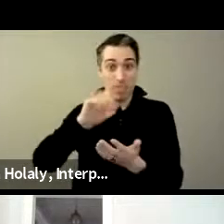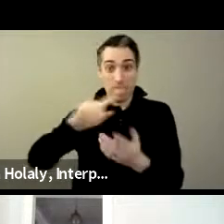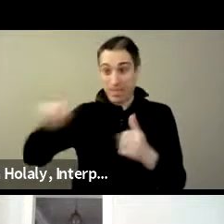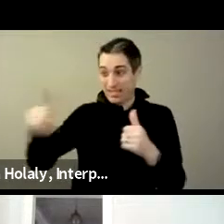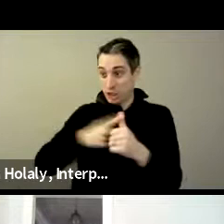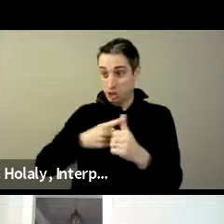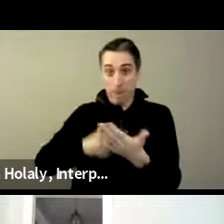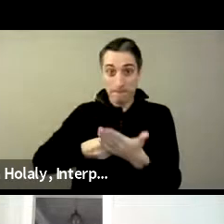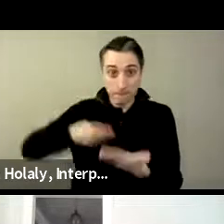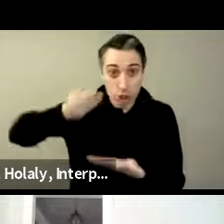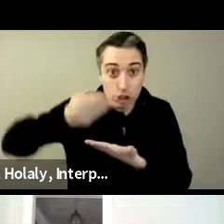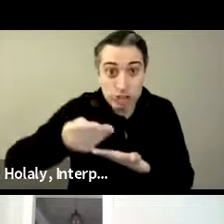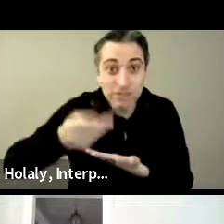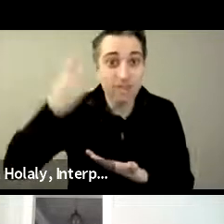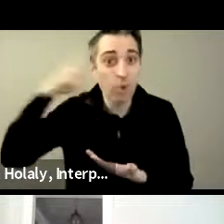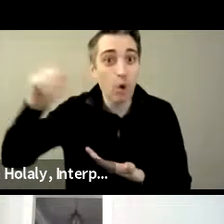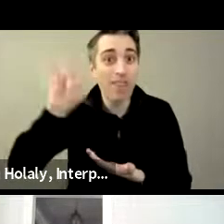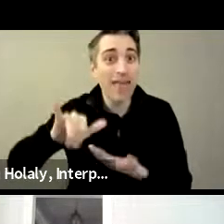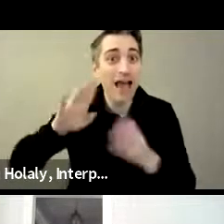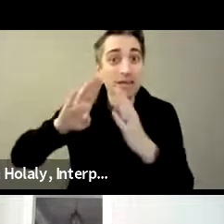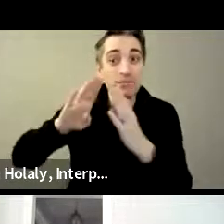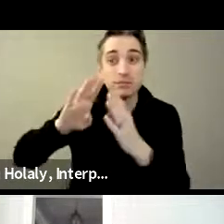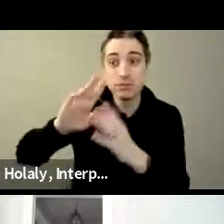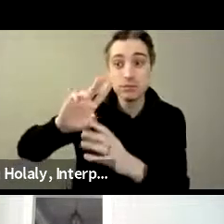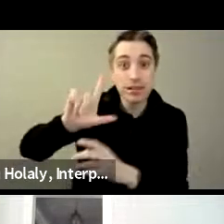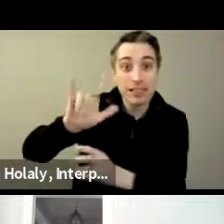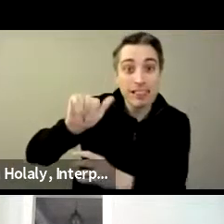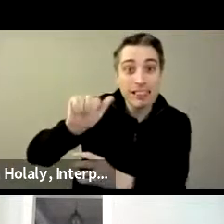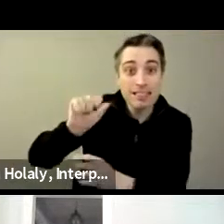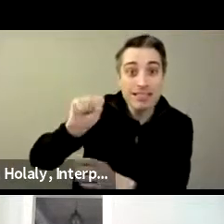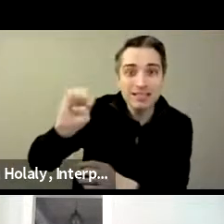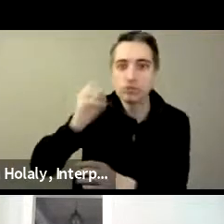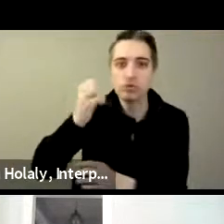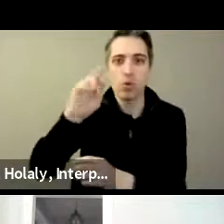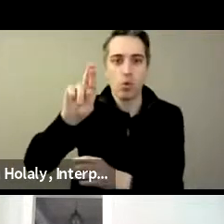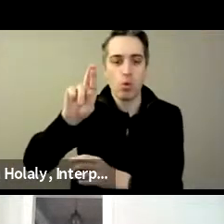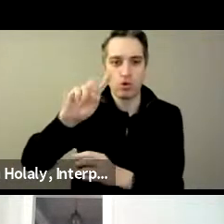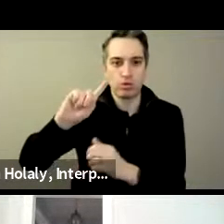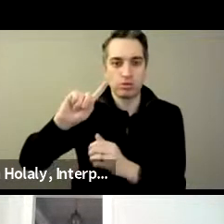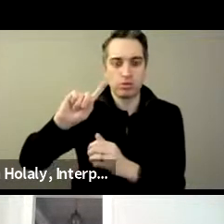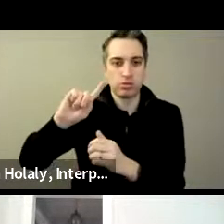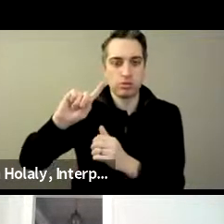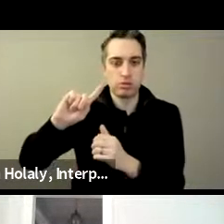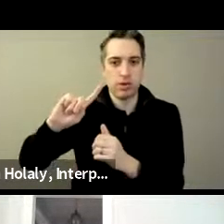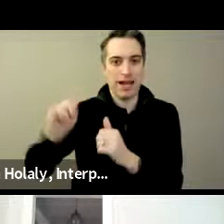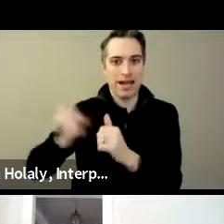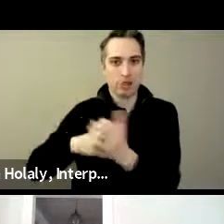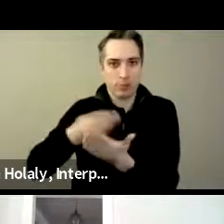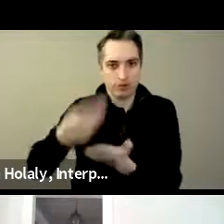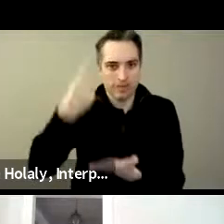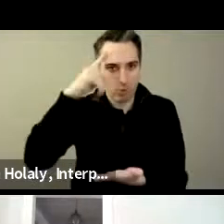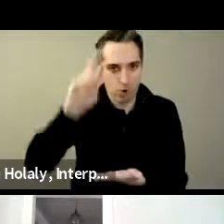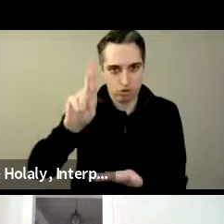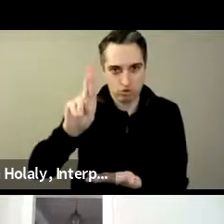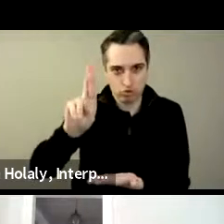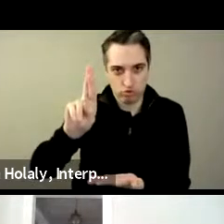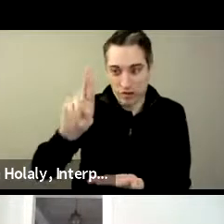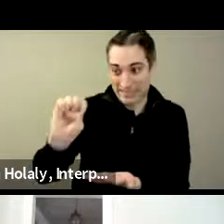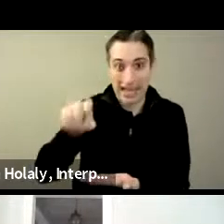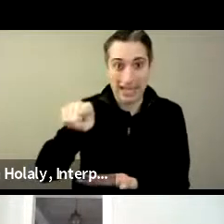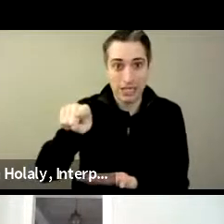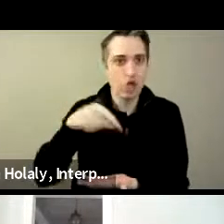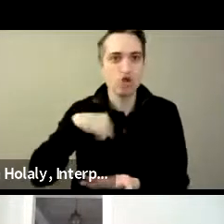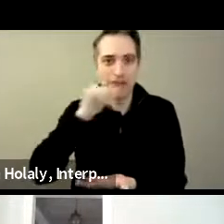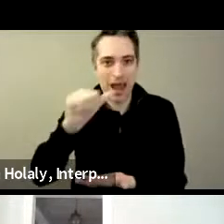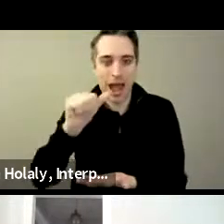of the real estate or the initial lease of real estate property, you're not under the Court of Appeals ruling, you're not entitled to an